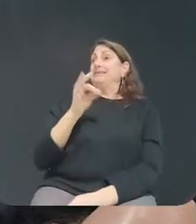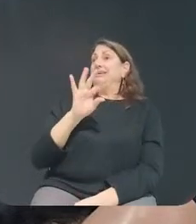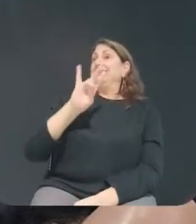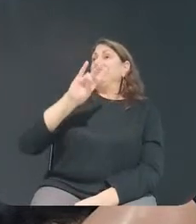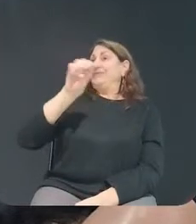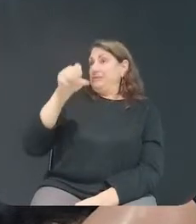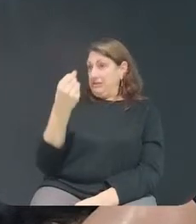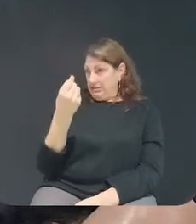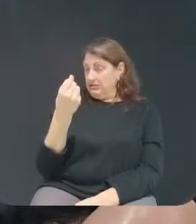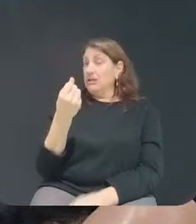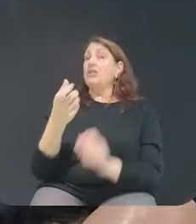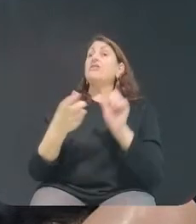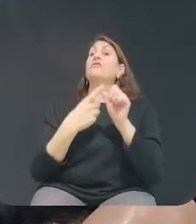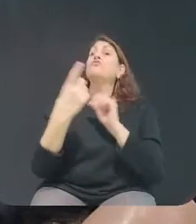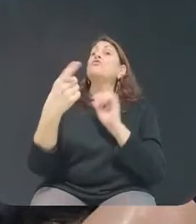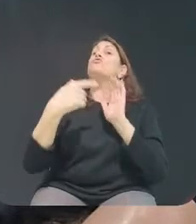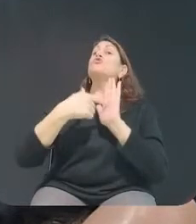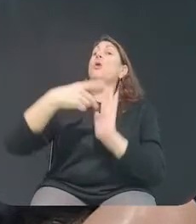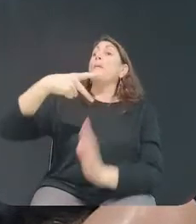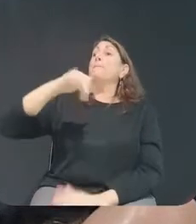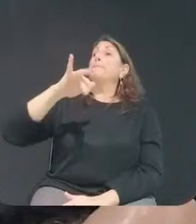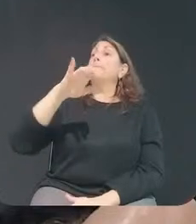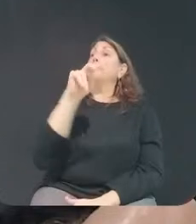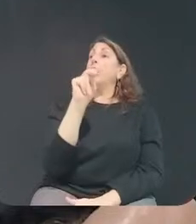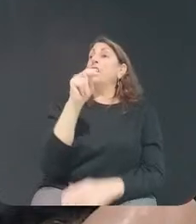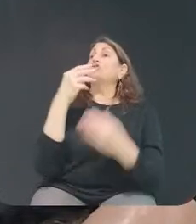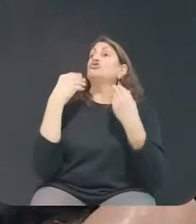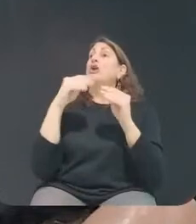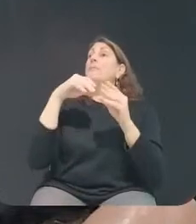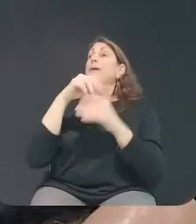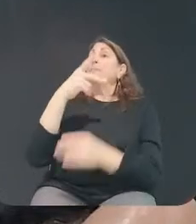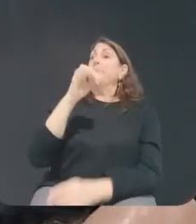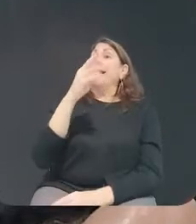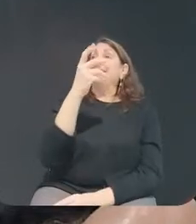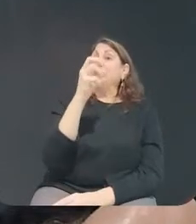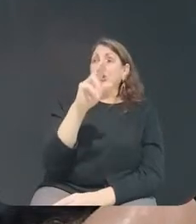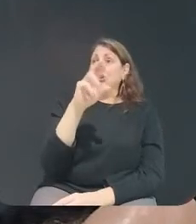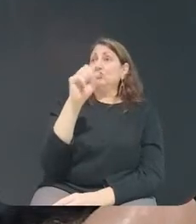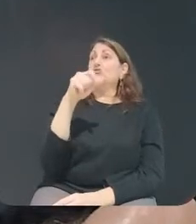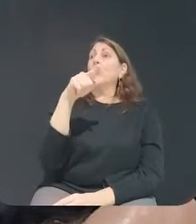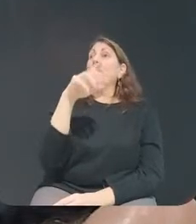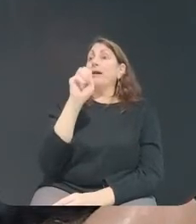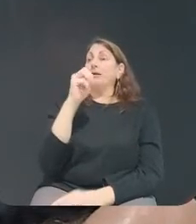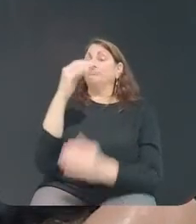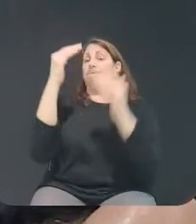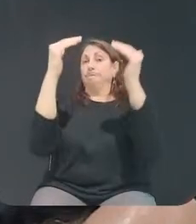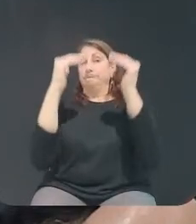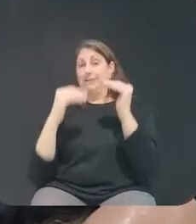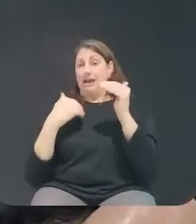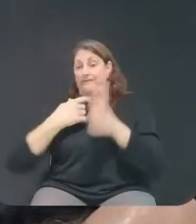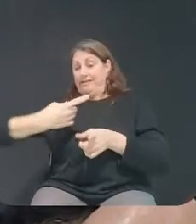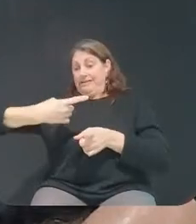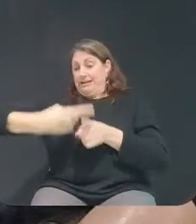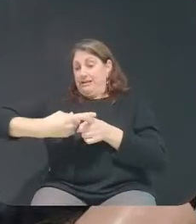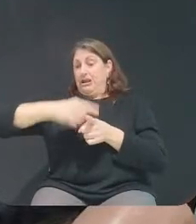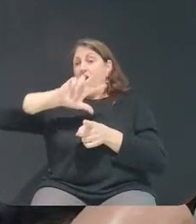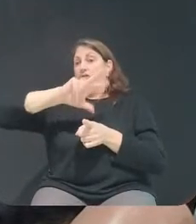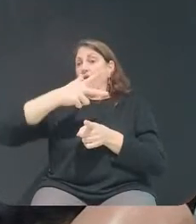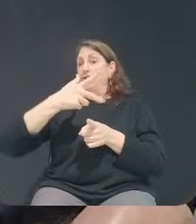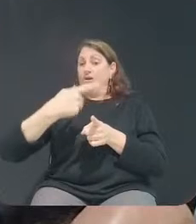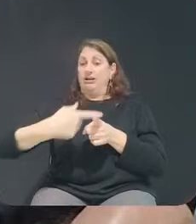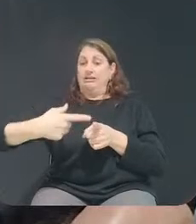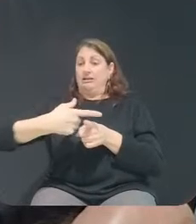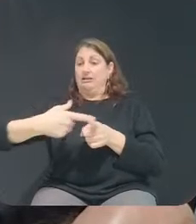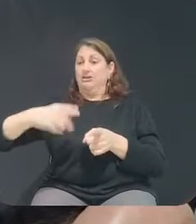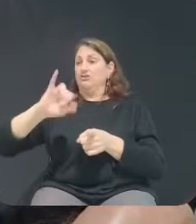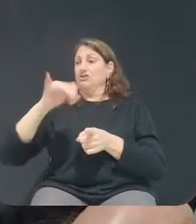top photo shows a pawn shop in Pioneer Square, and the bottom photo shows the intersection of 3rd and Jackson with King Street